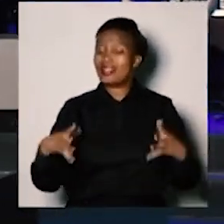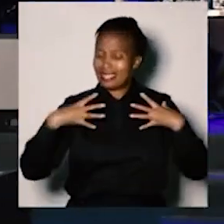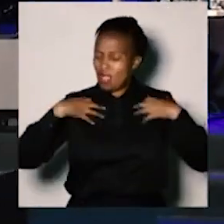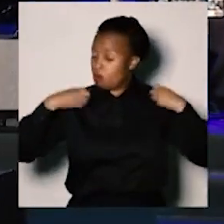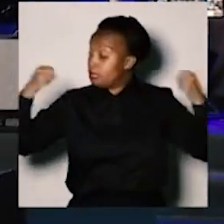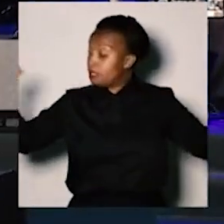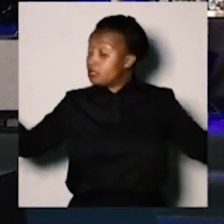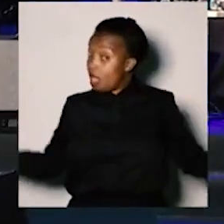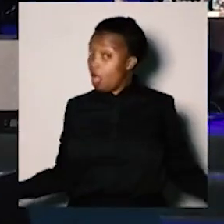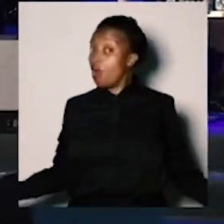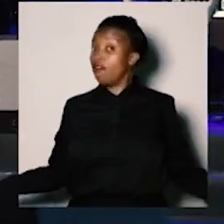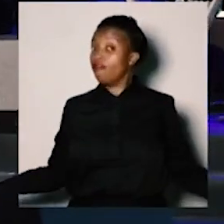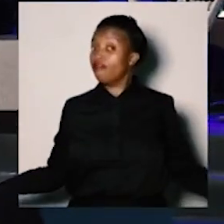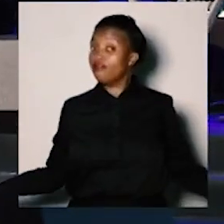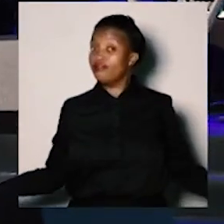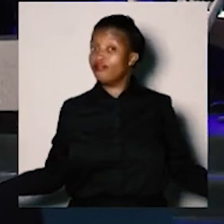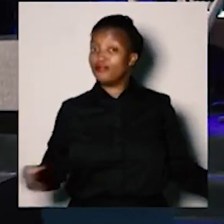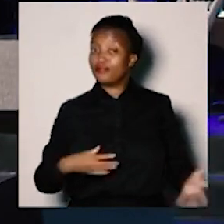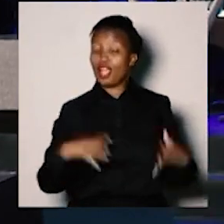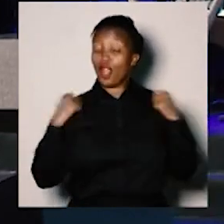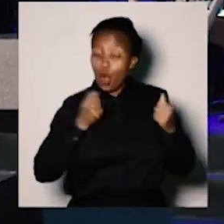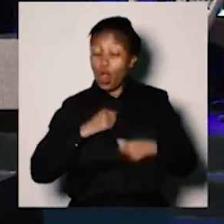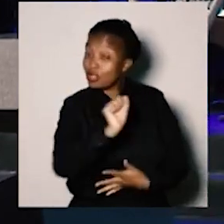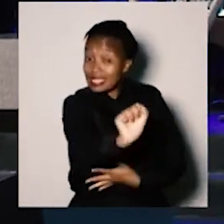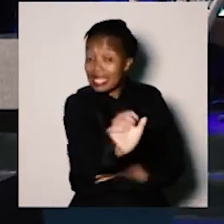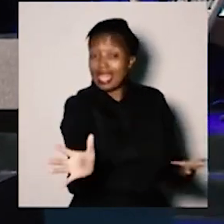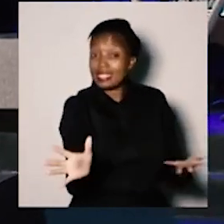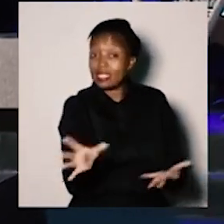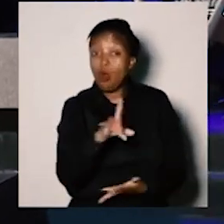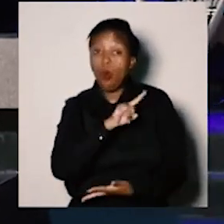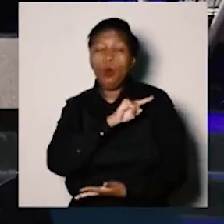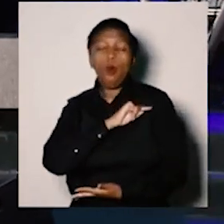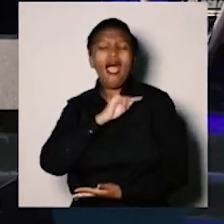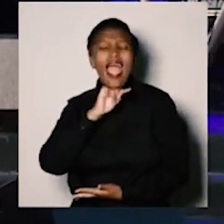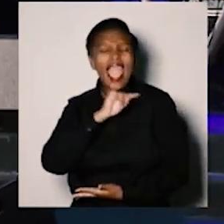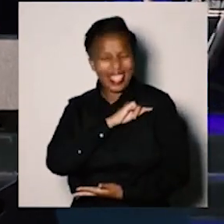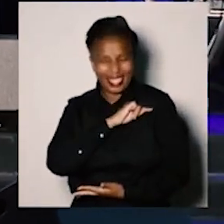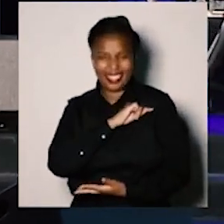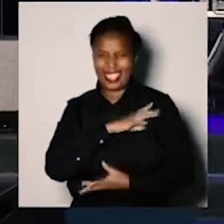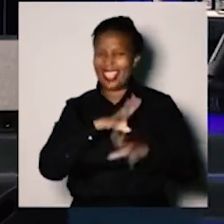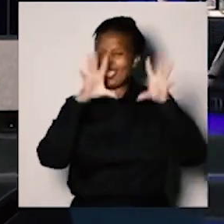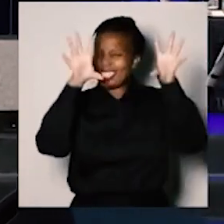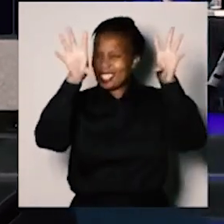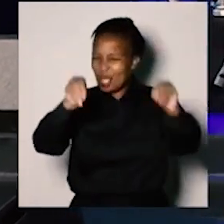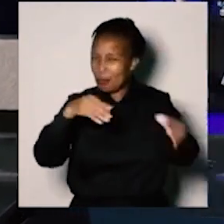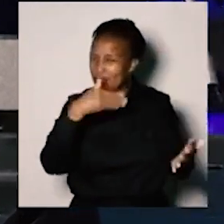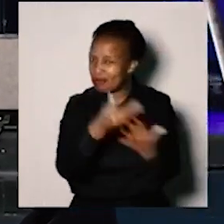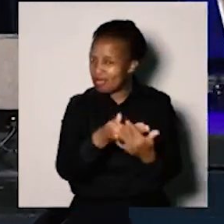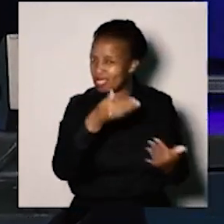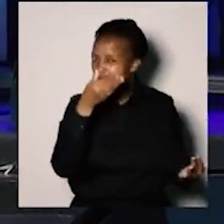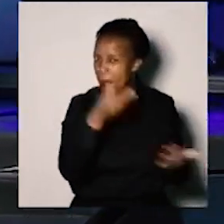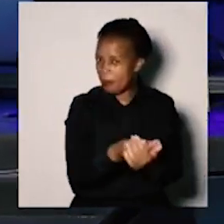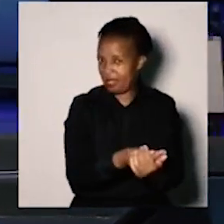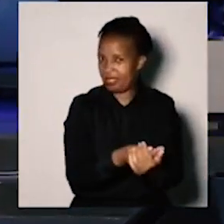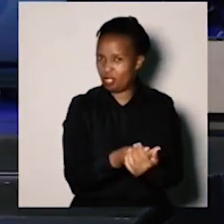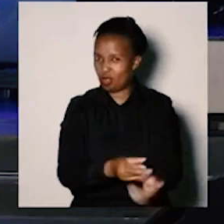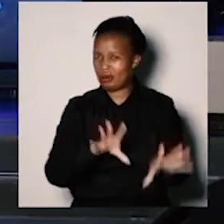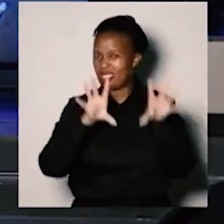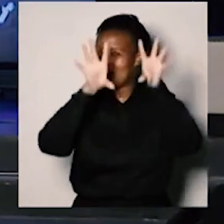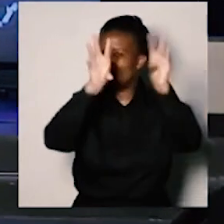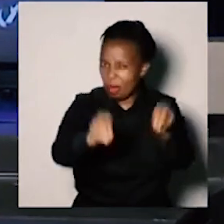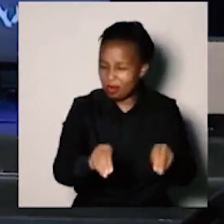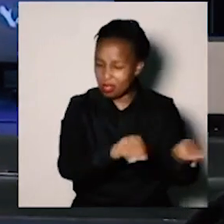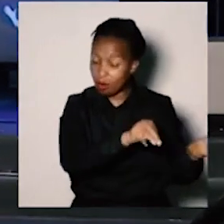off what they had on so that it eliminates the possibility of them being impeded in